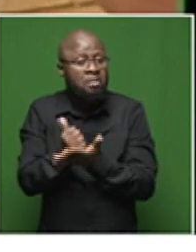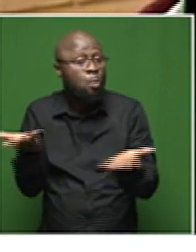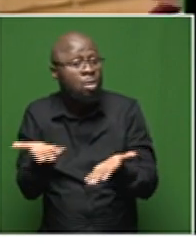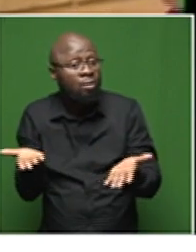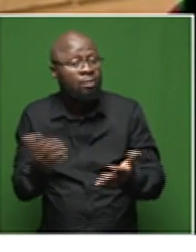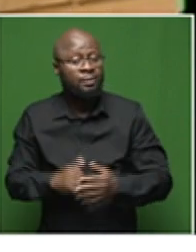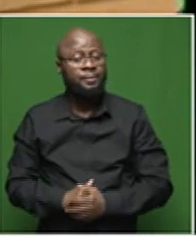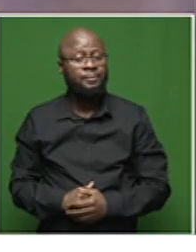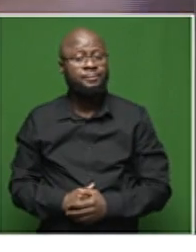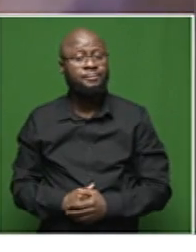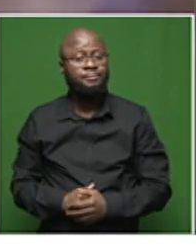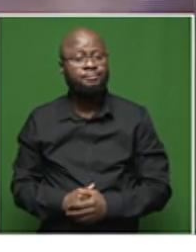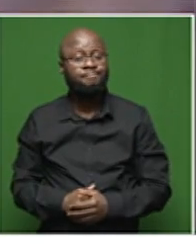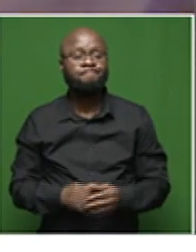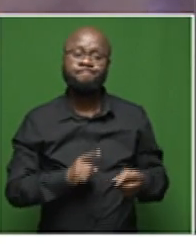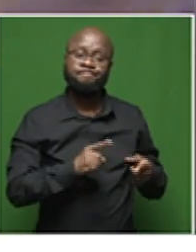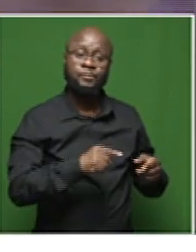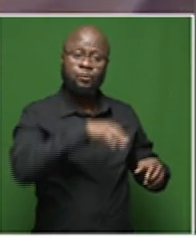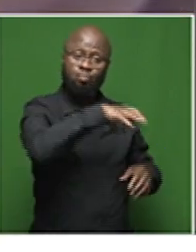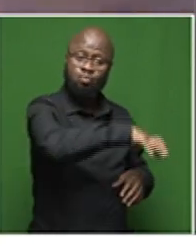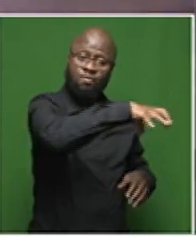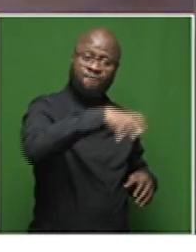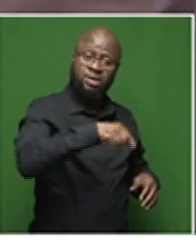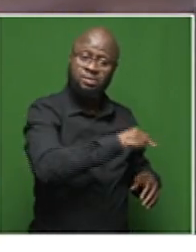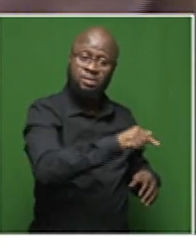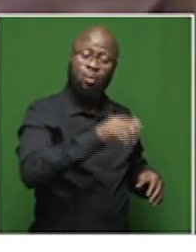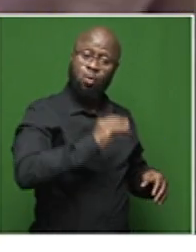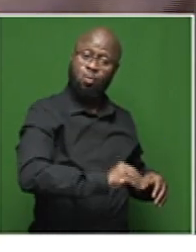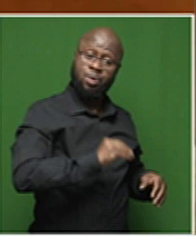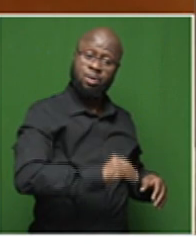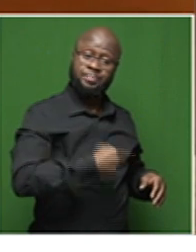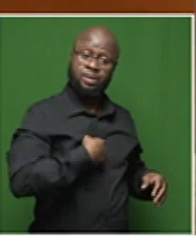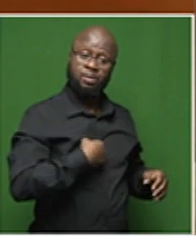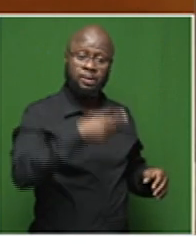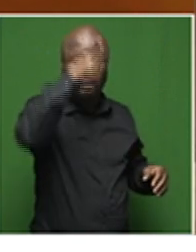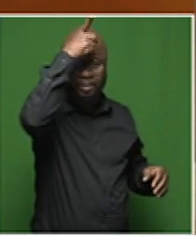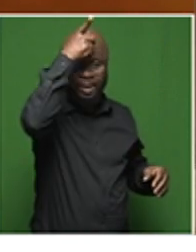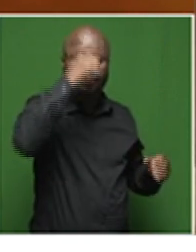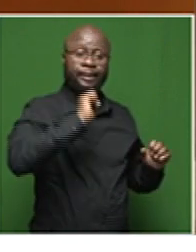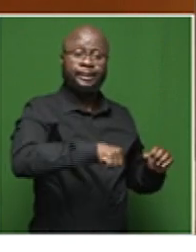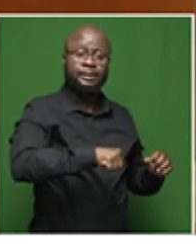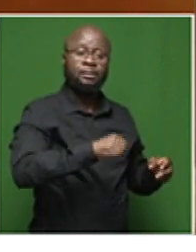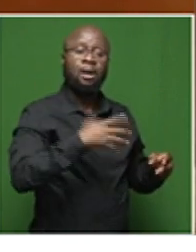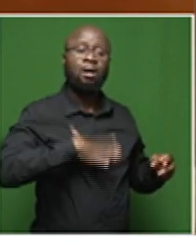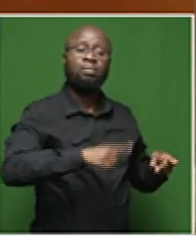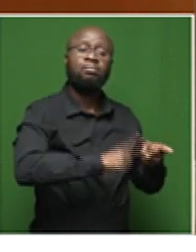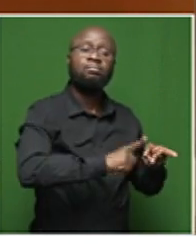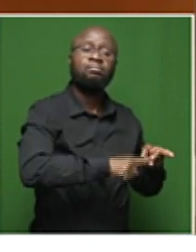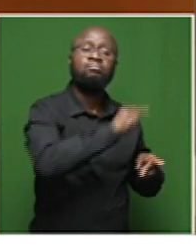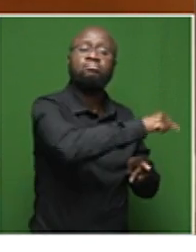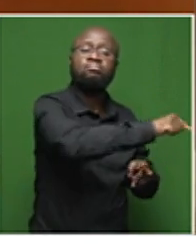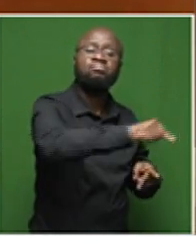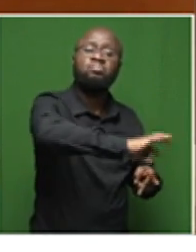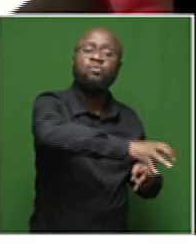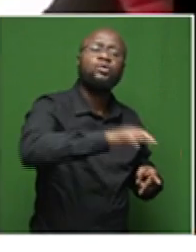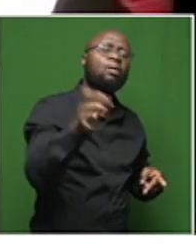We do have branches, like I am in Durban, but we do have another branches in